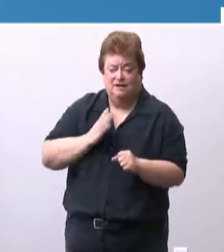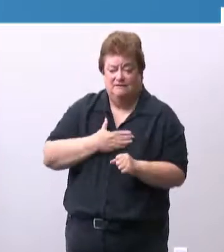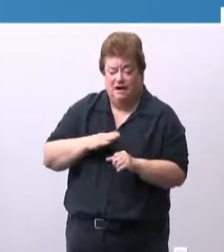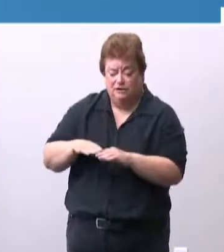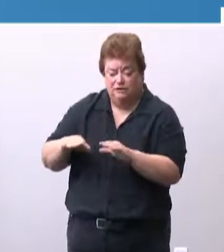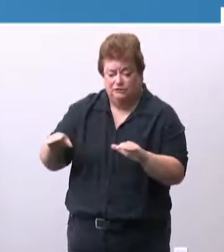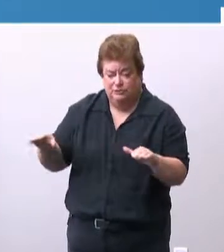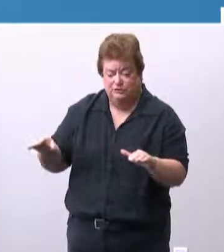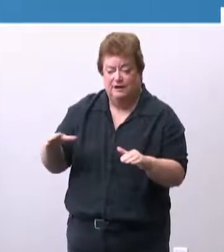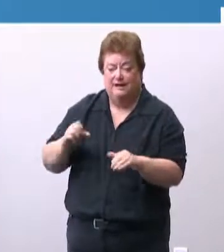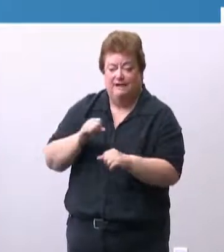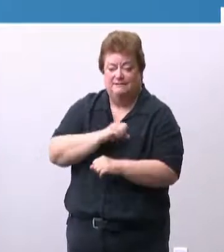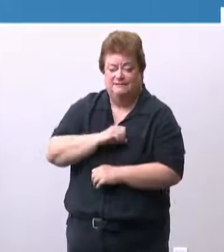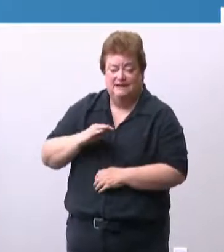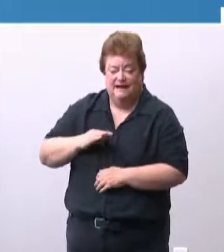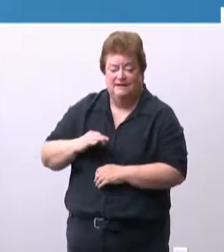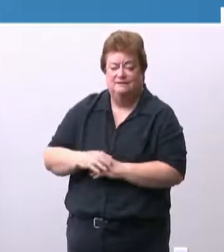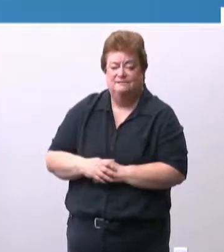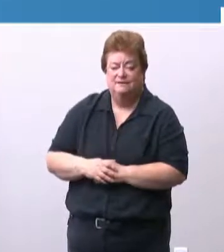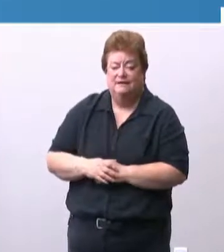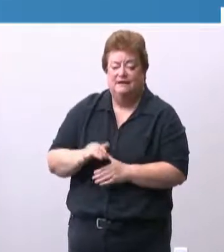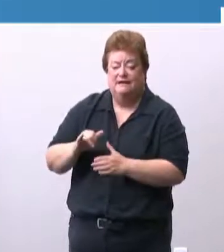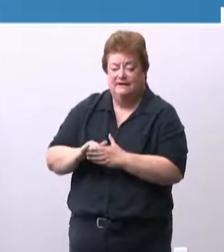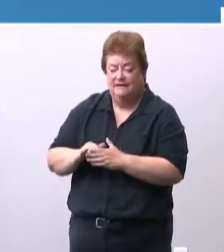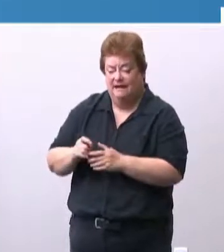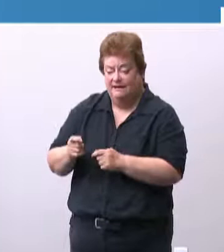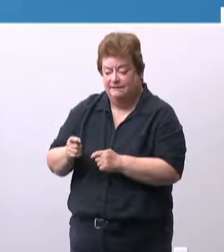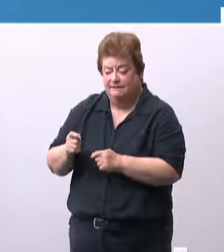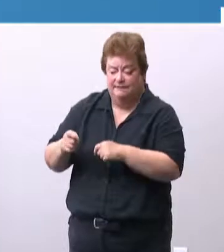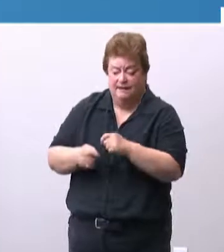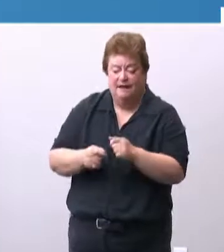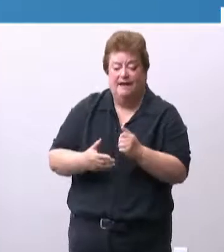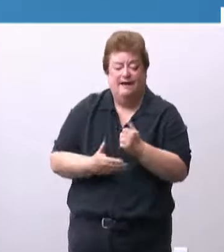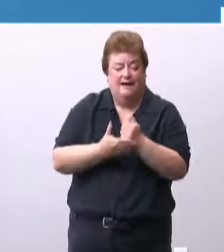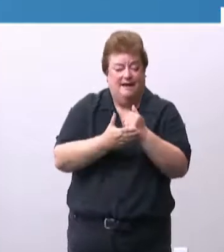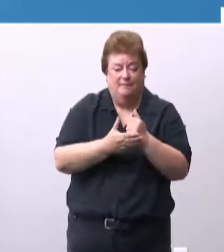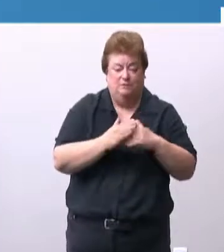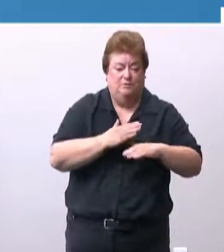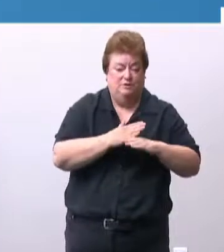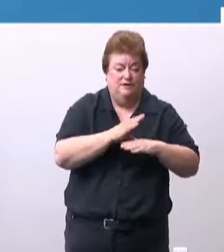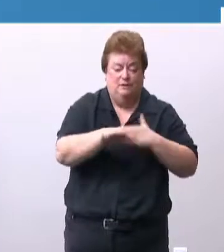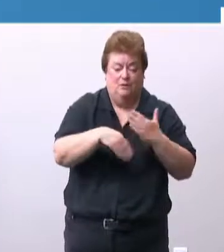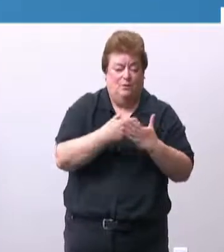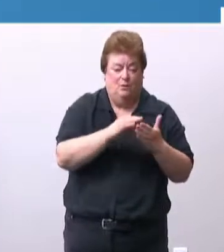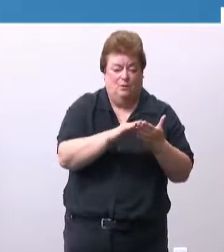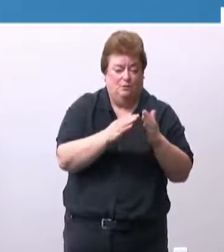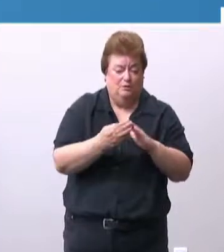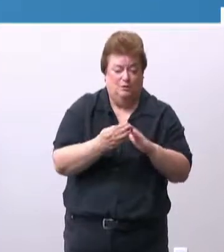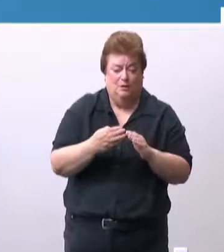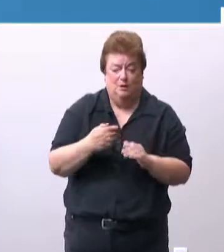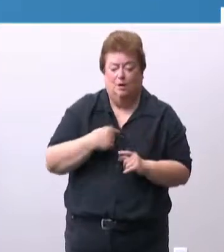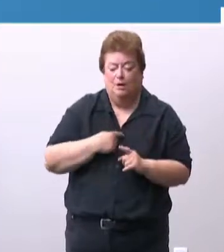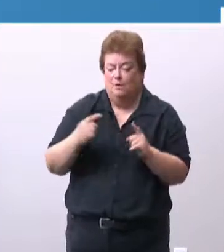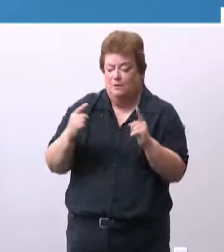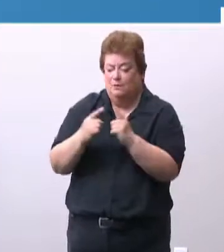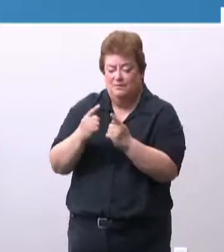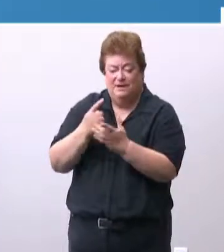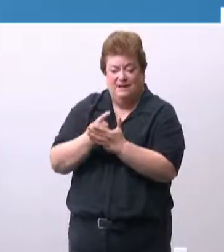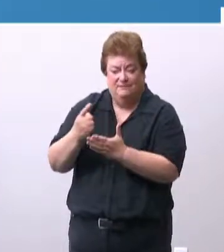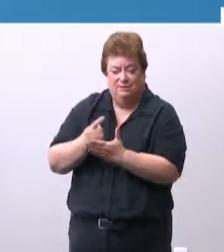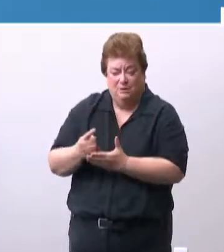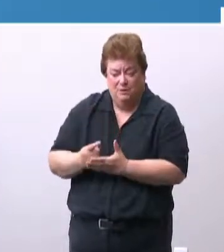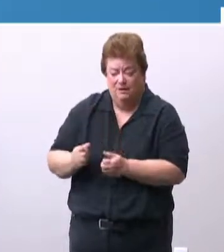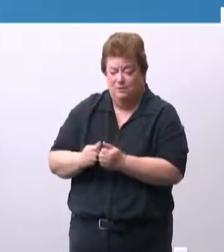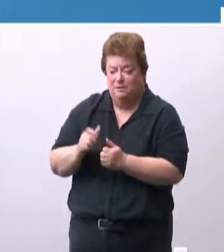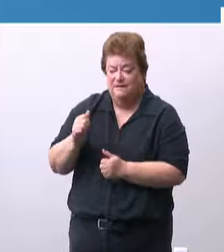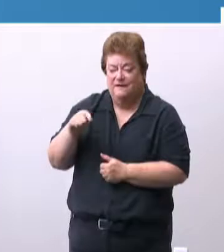students and staff, which in turn helps protects our entire community. We meet every week with the